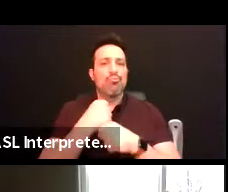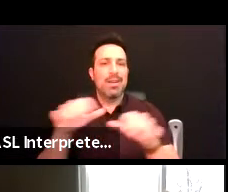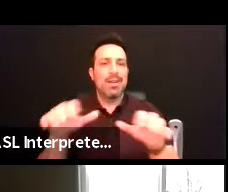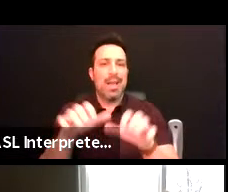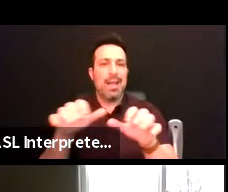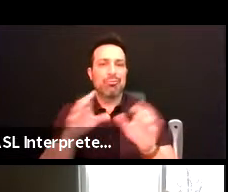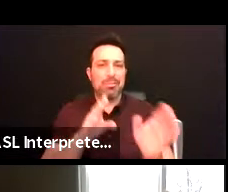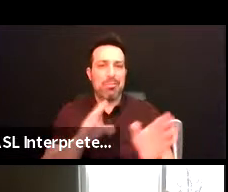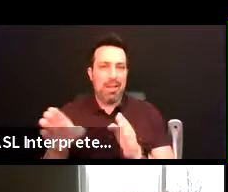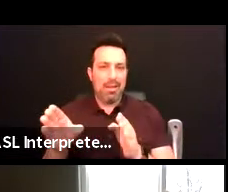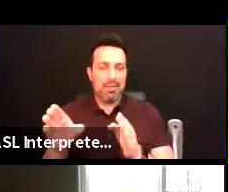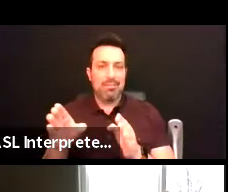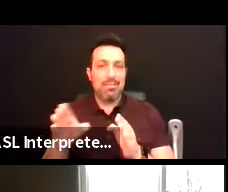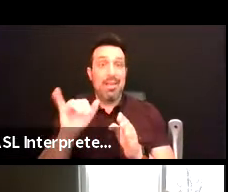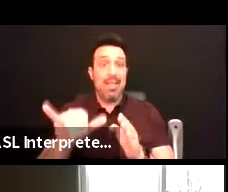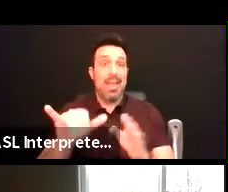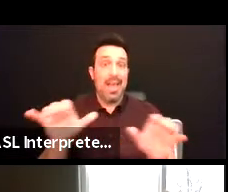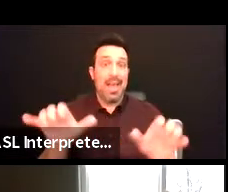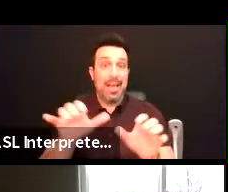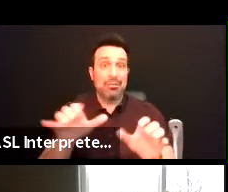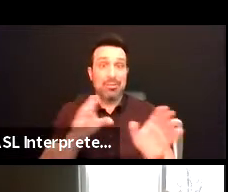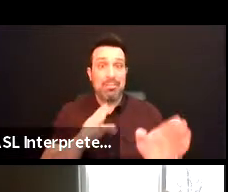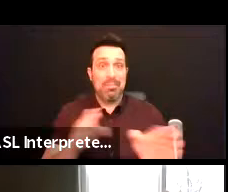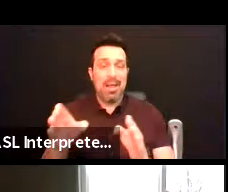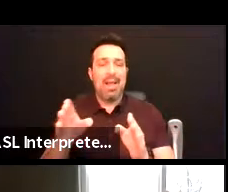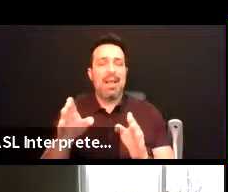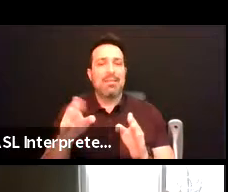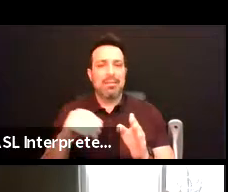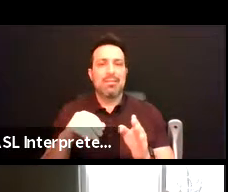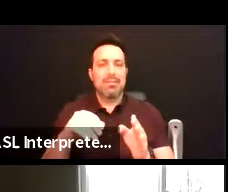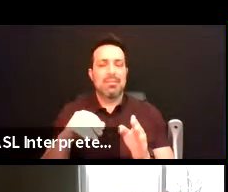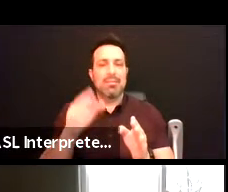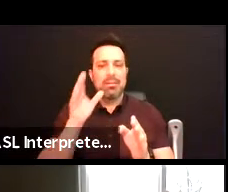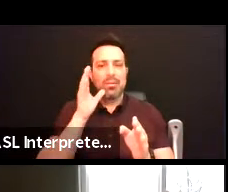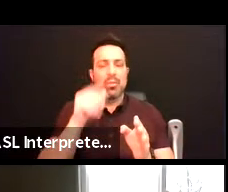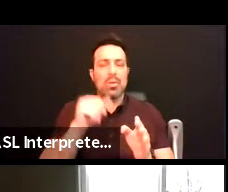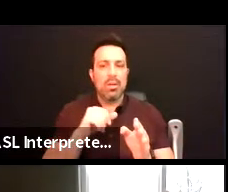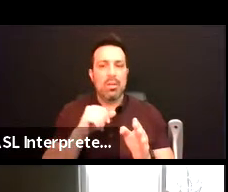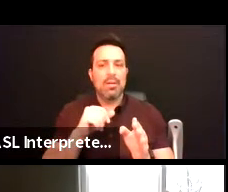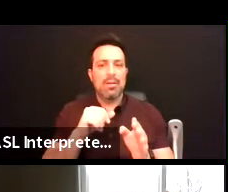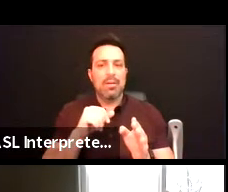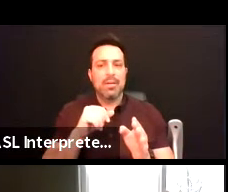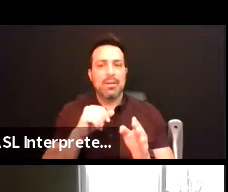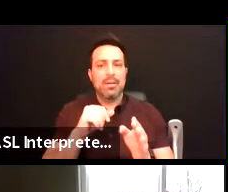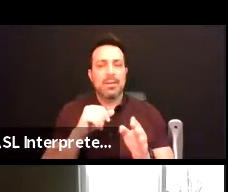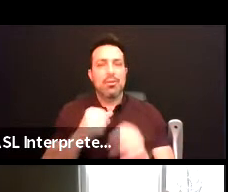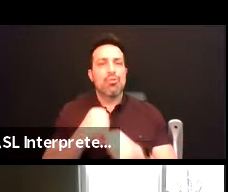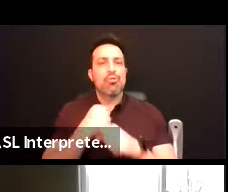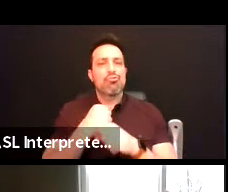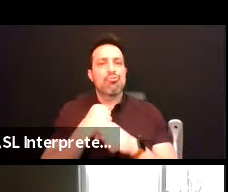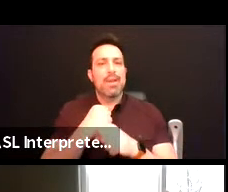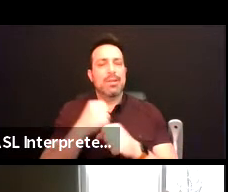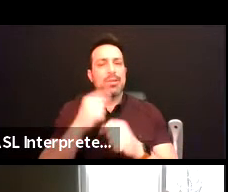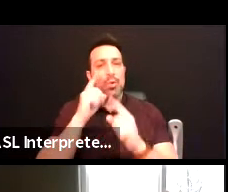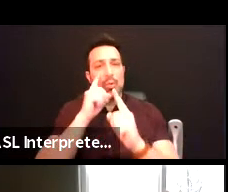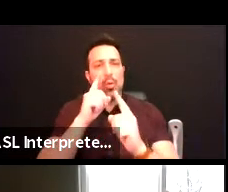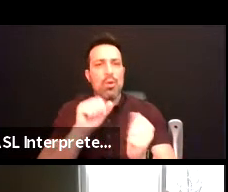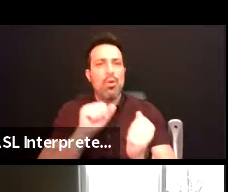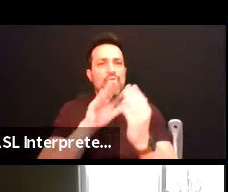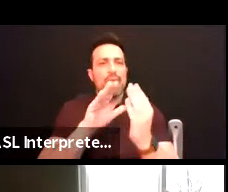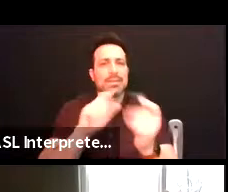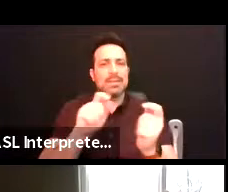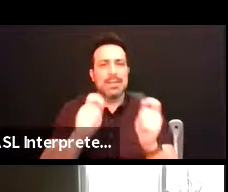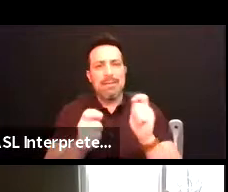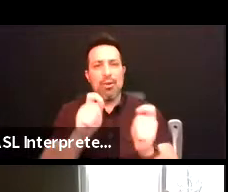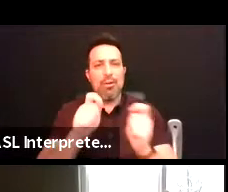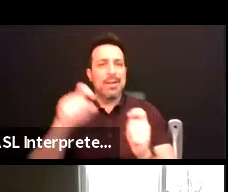plan. And that action plan will be created to address the evolving needs